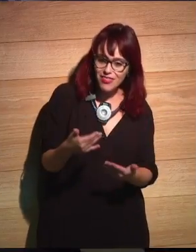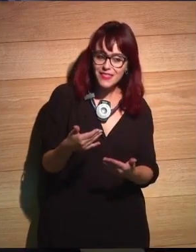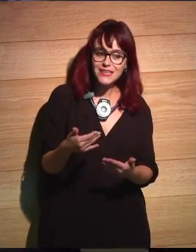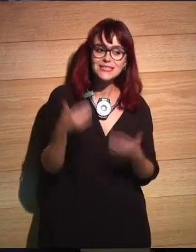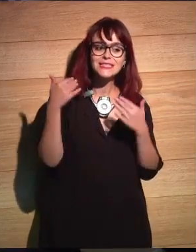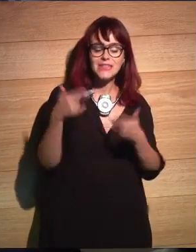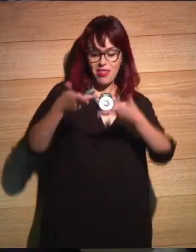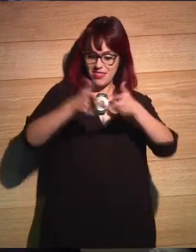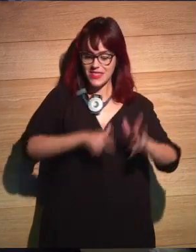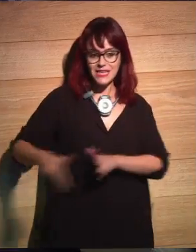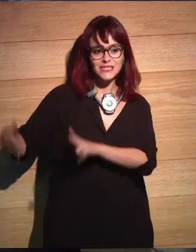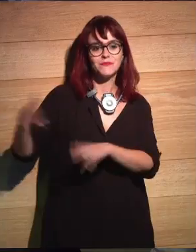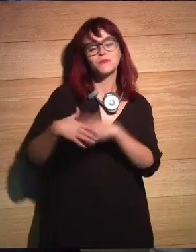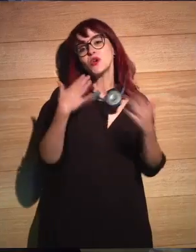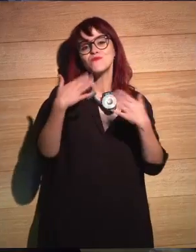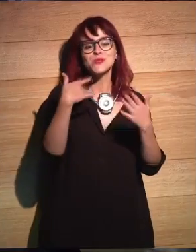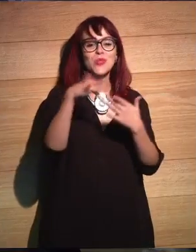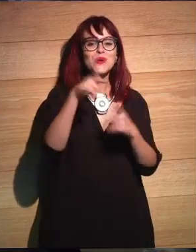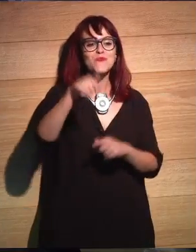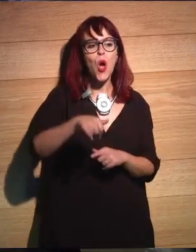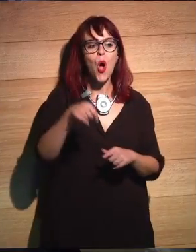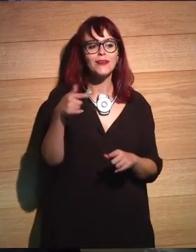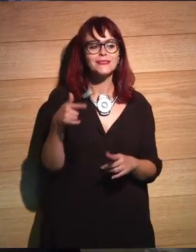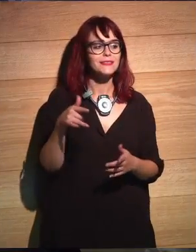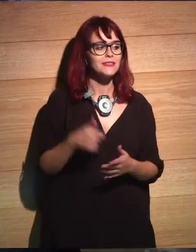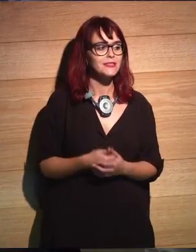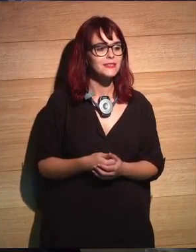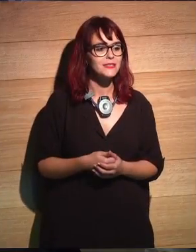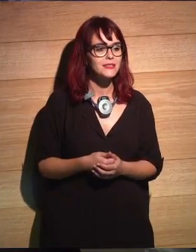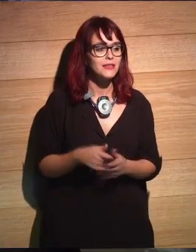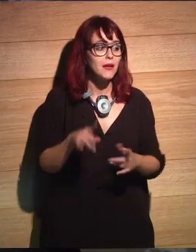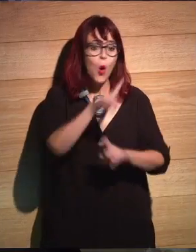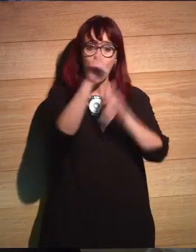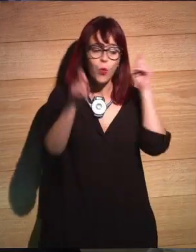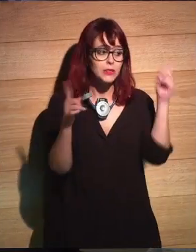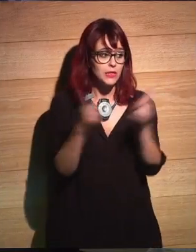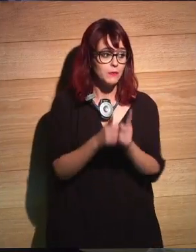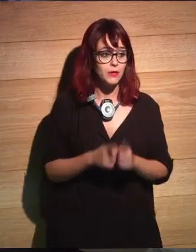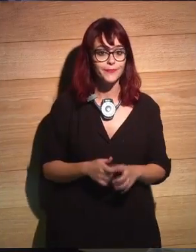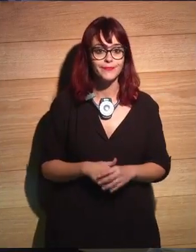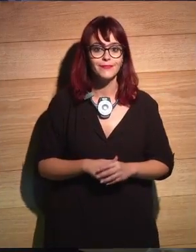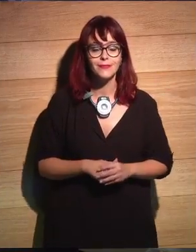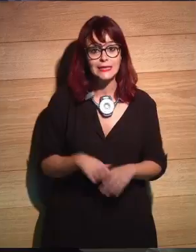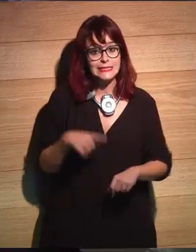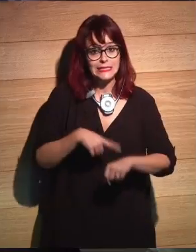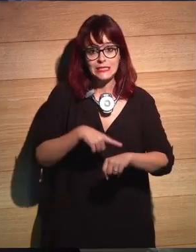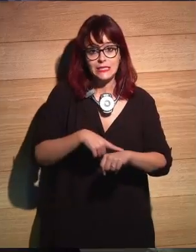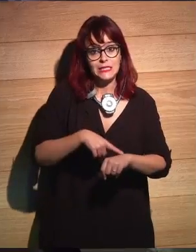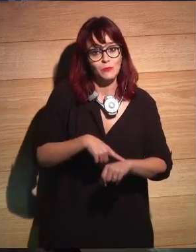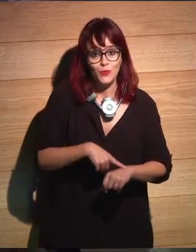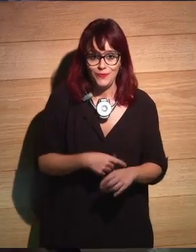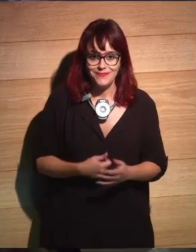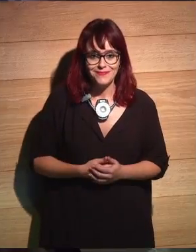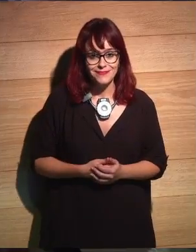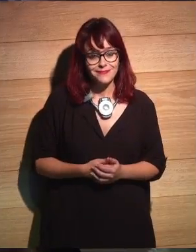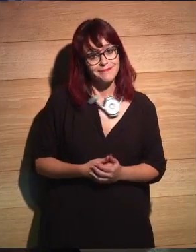literature thanks precisely to this conversation, to this exchange, this dialogue that we had. One last question.